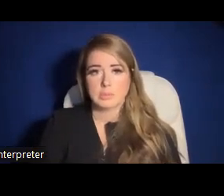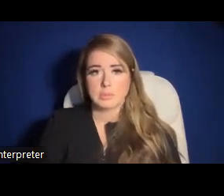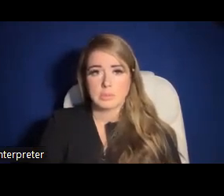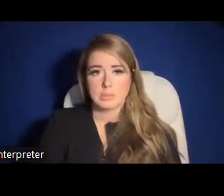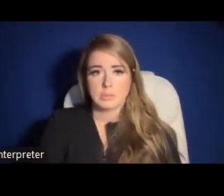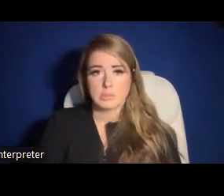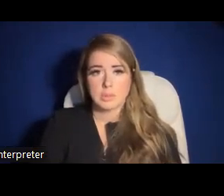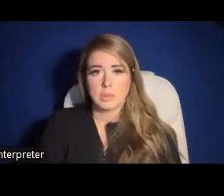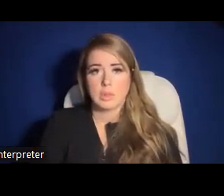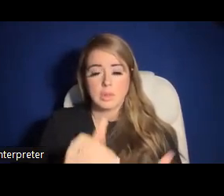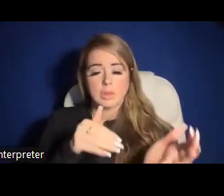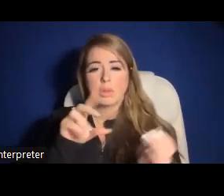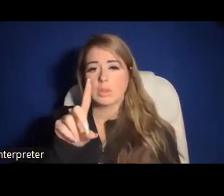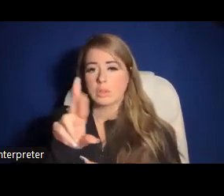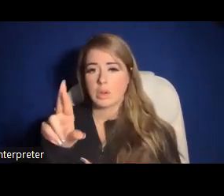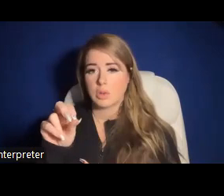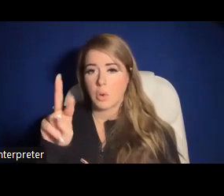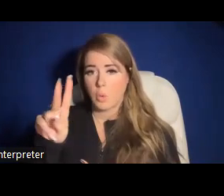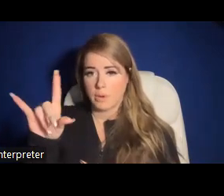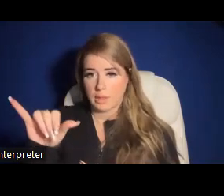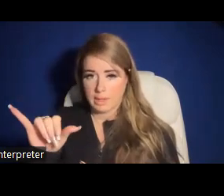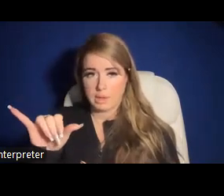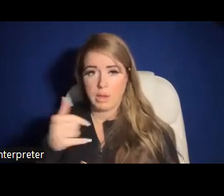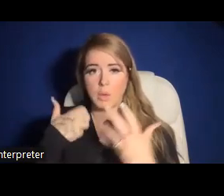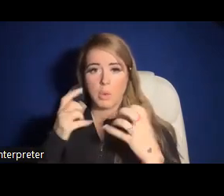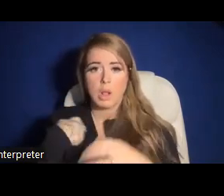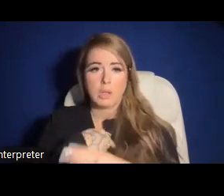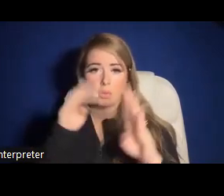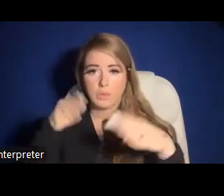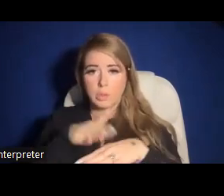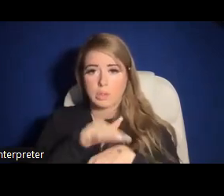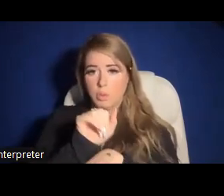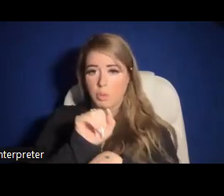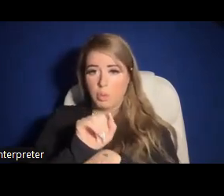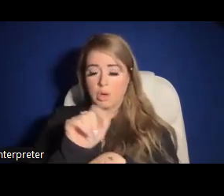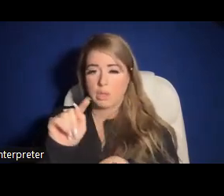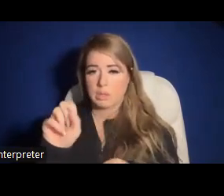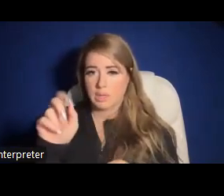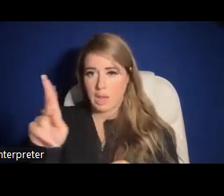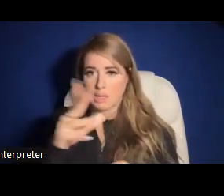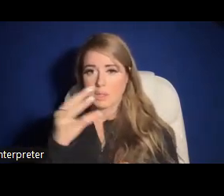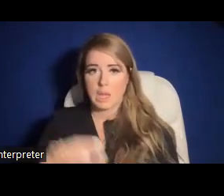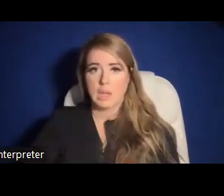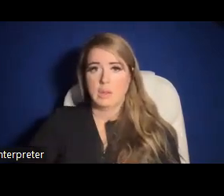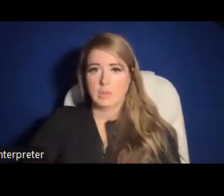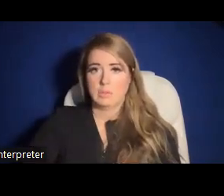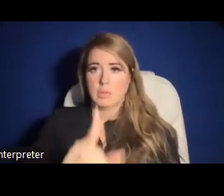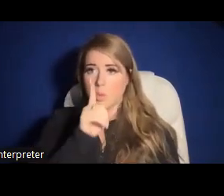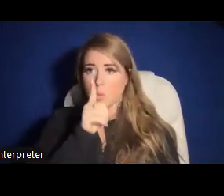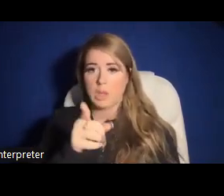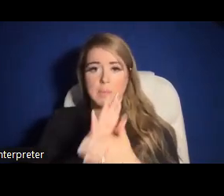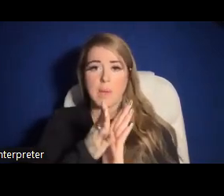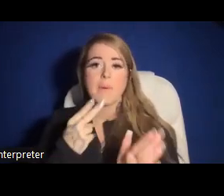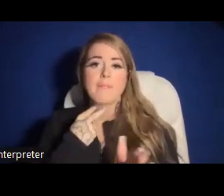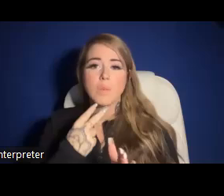is Dr. Overly. I would really like us to focus on our work tasks and really be the voice